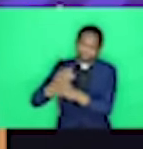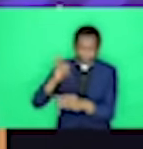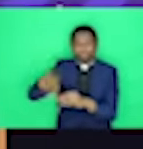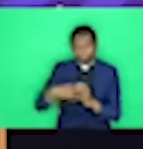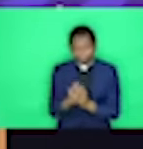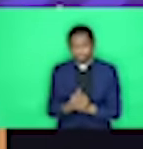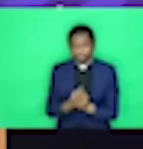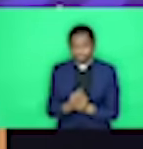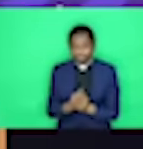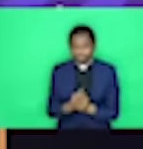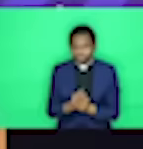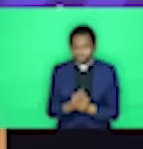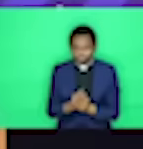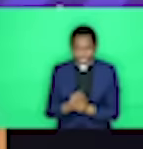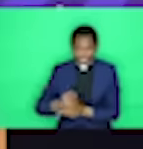to the